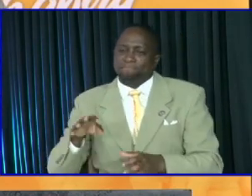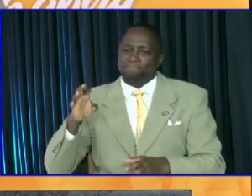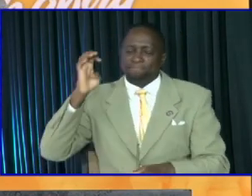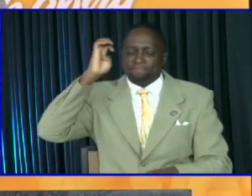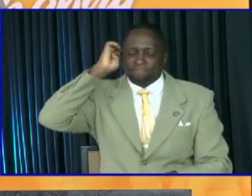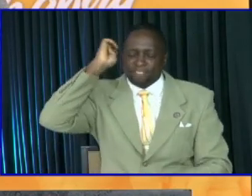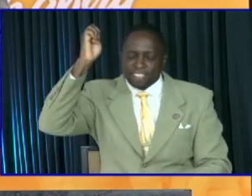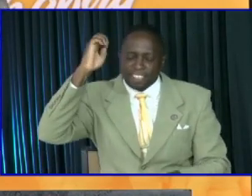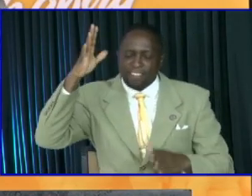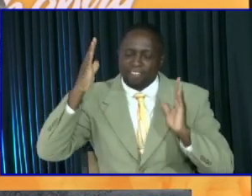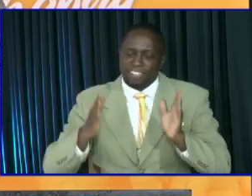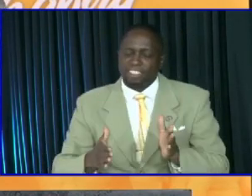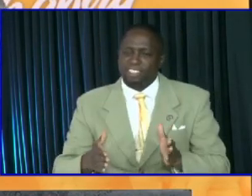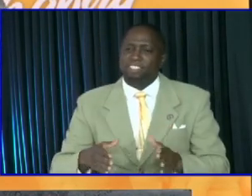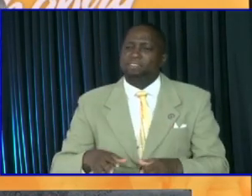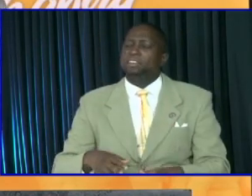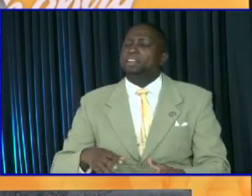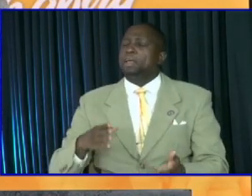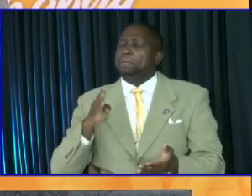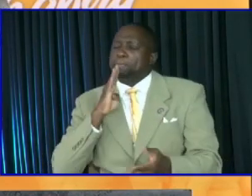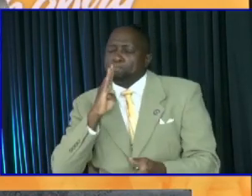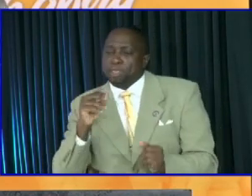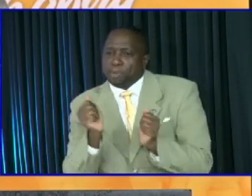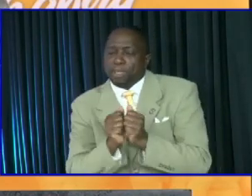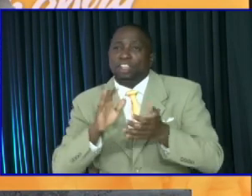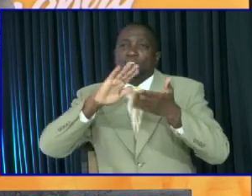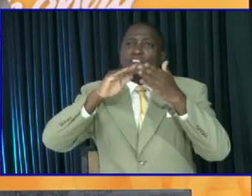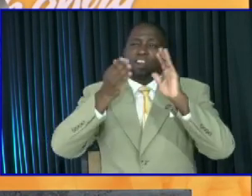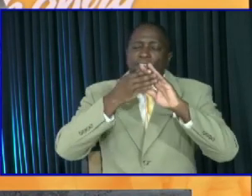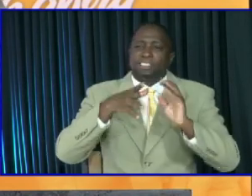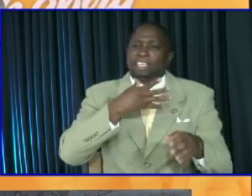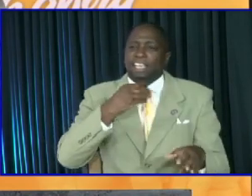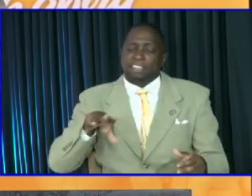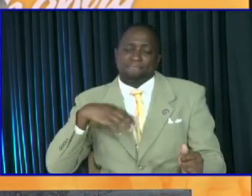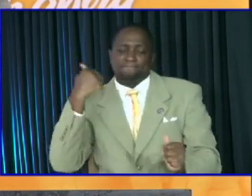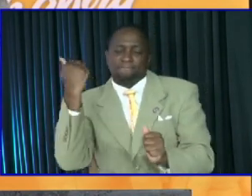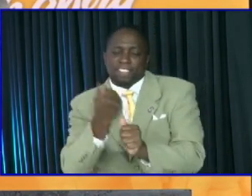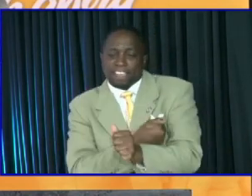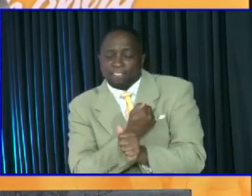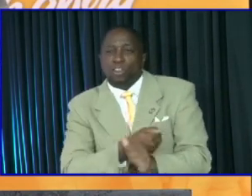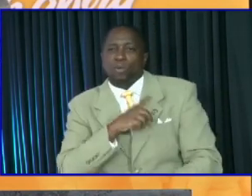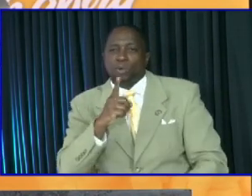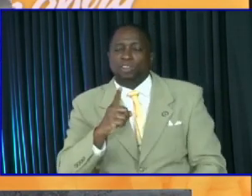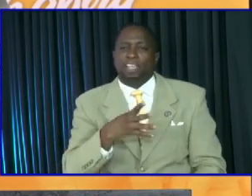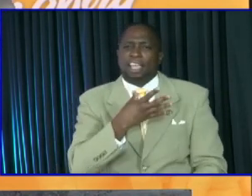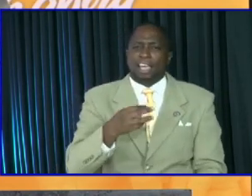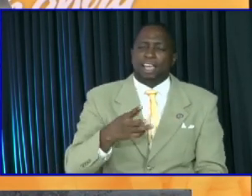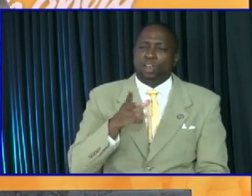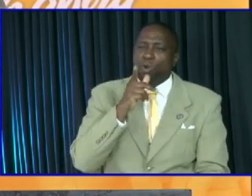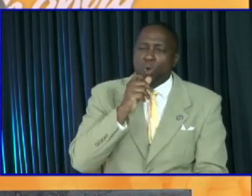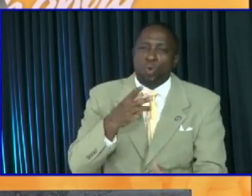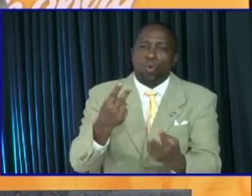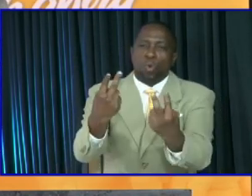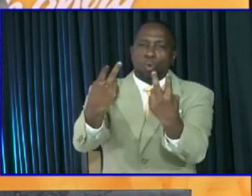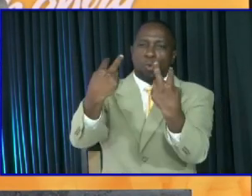way, be with the varying fields and the individuals and our guests who are watching at this time. We